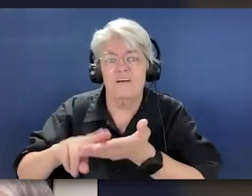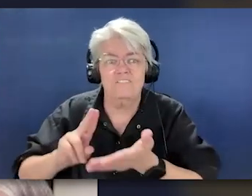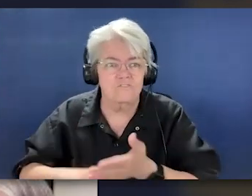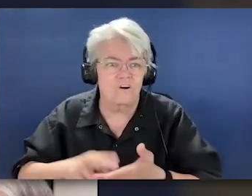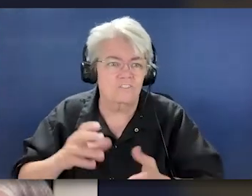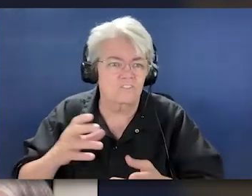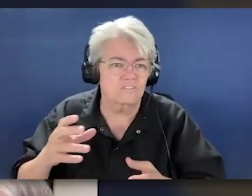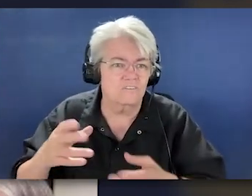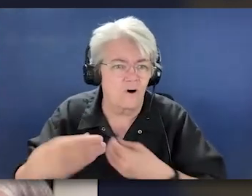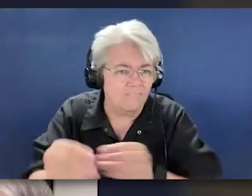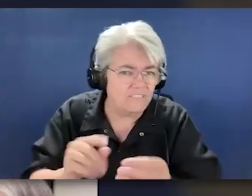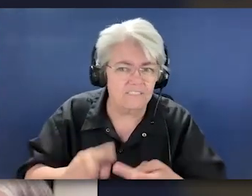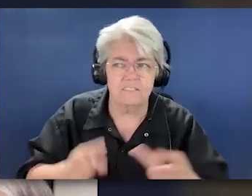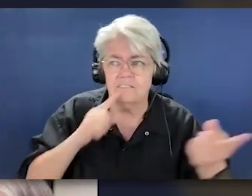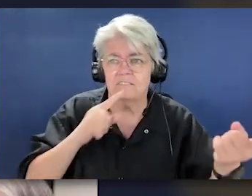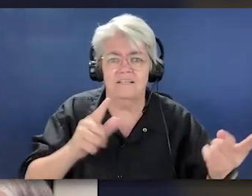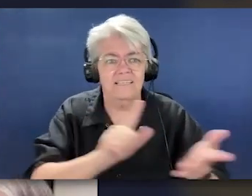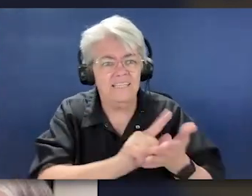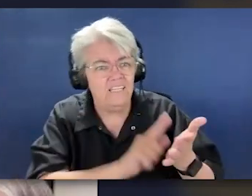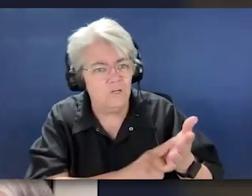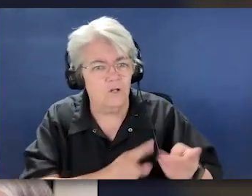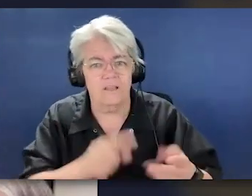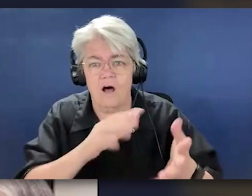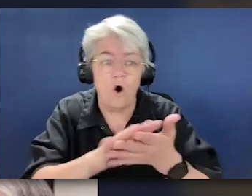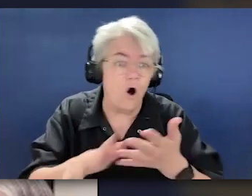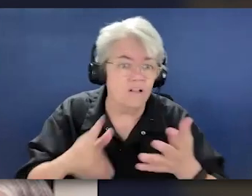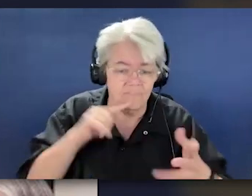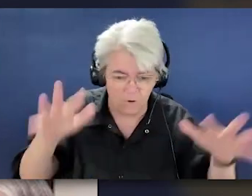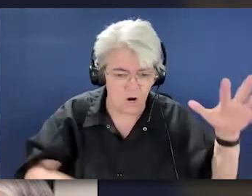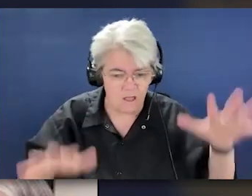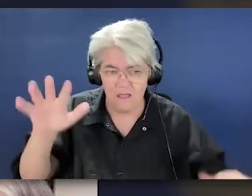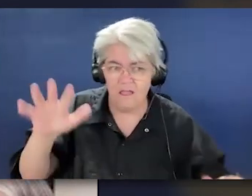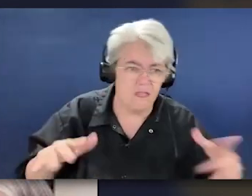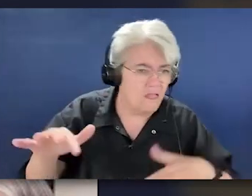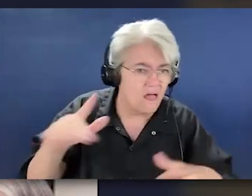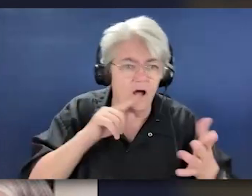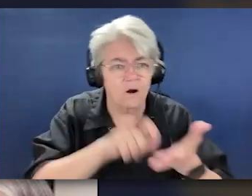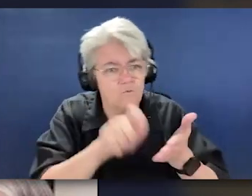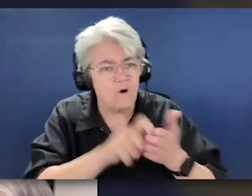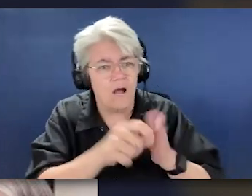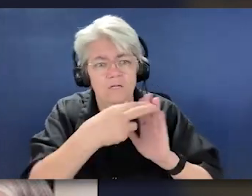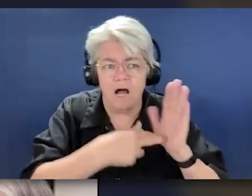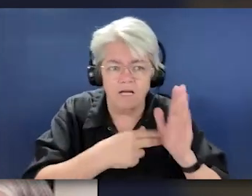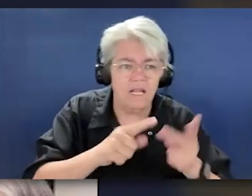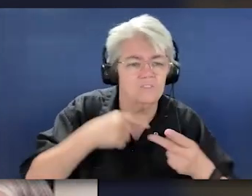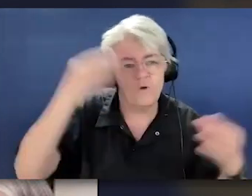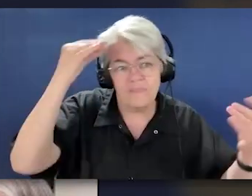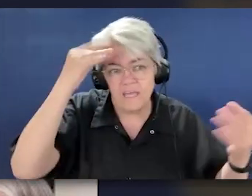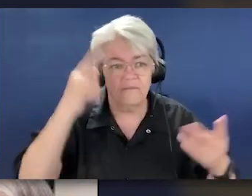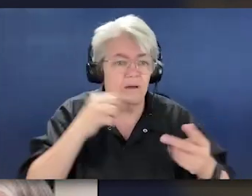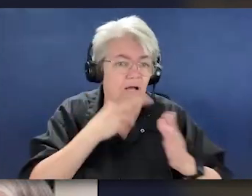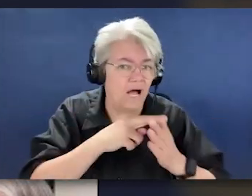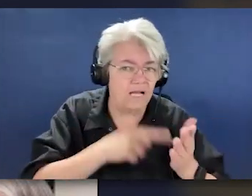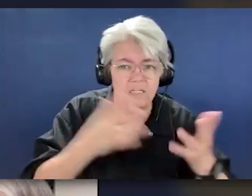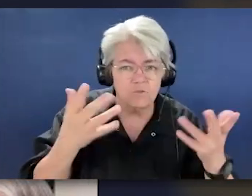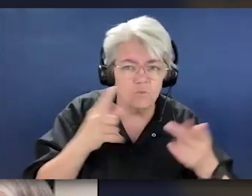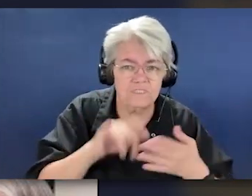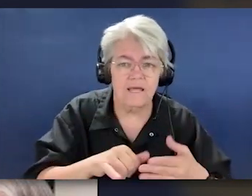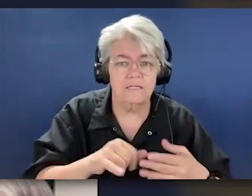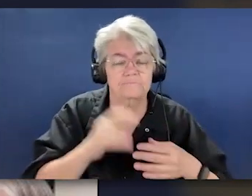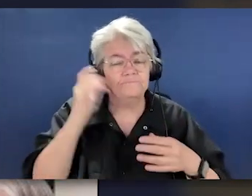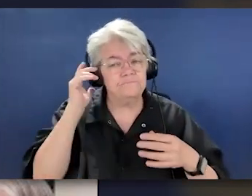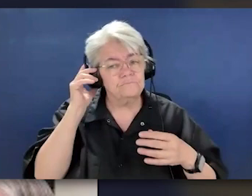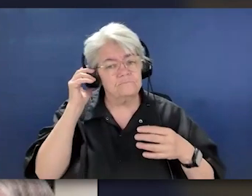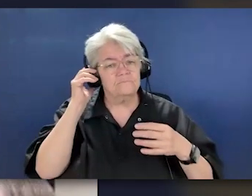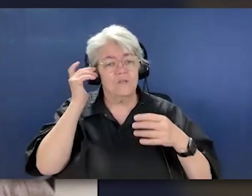you know, as we're all grappling with this and trying to write guidelines or think about what the guidelines might look like. We really